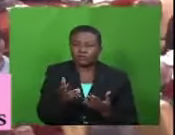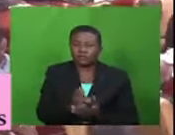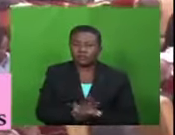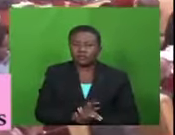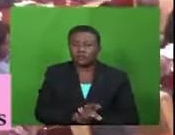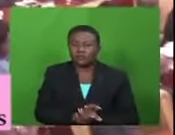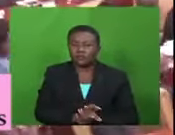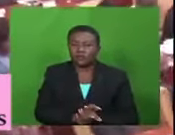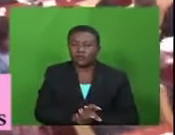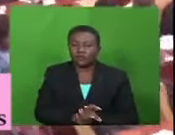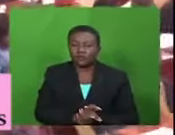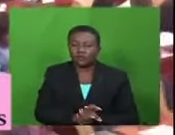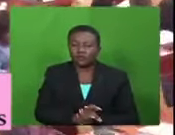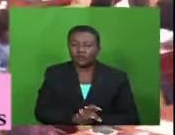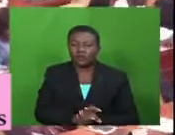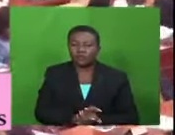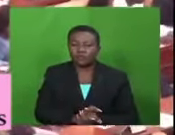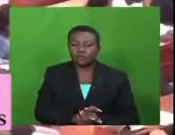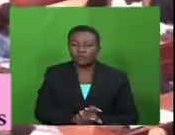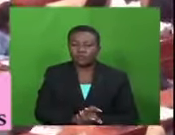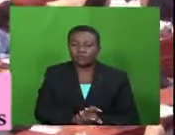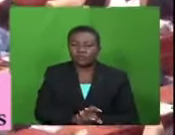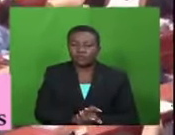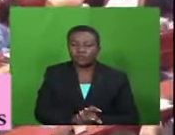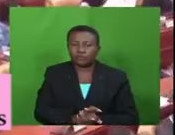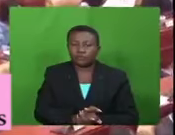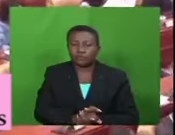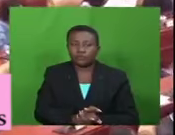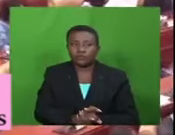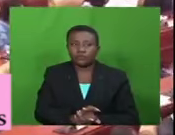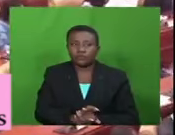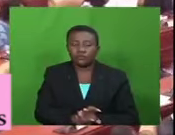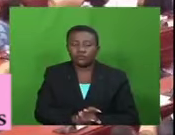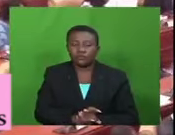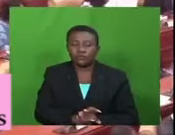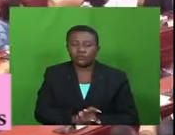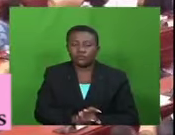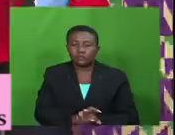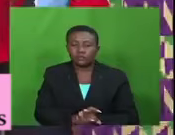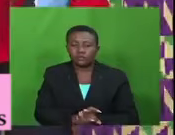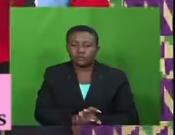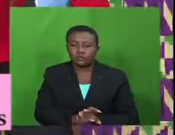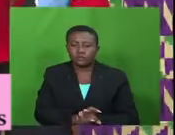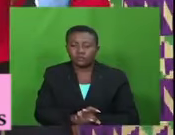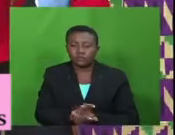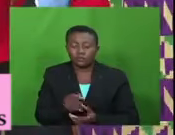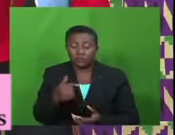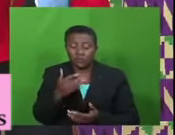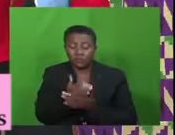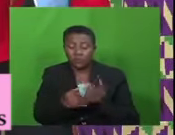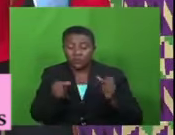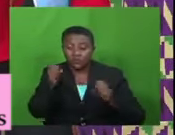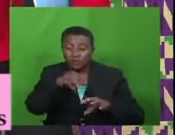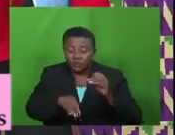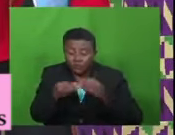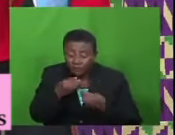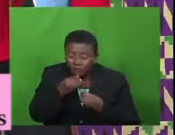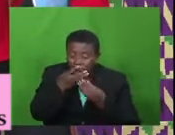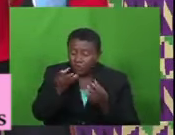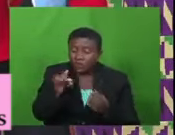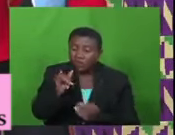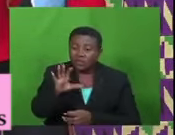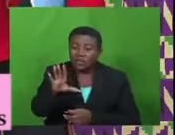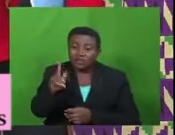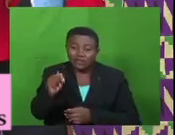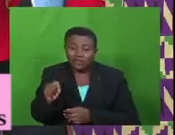identity and its usages. We're fully convinced that our embrace of an investment in information technology and